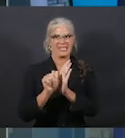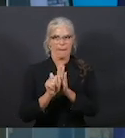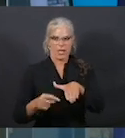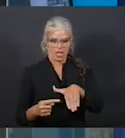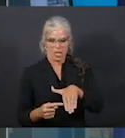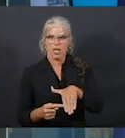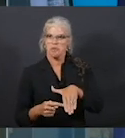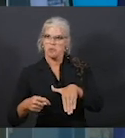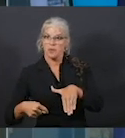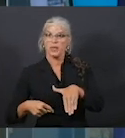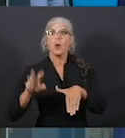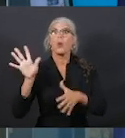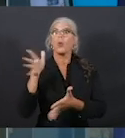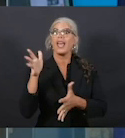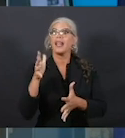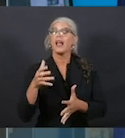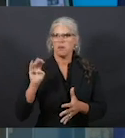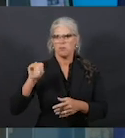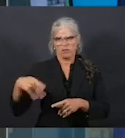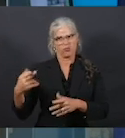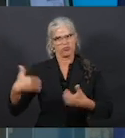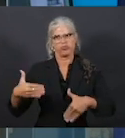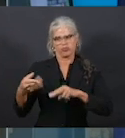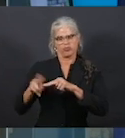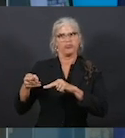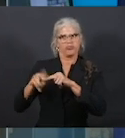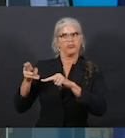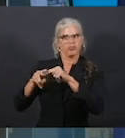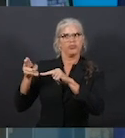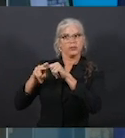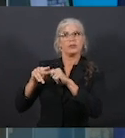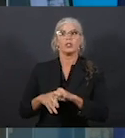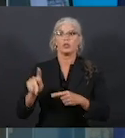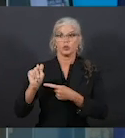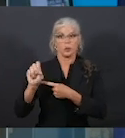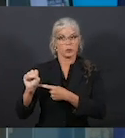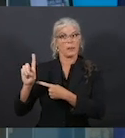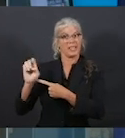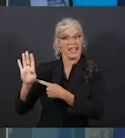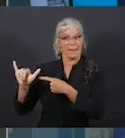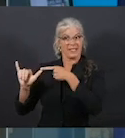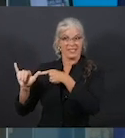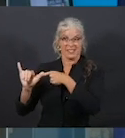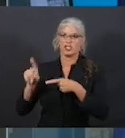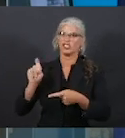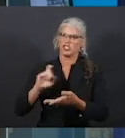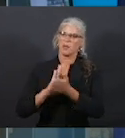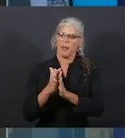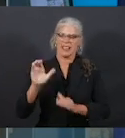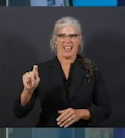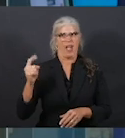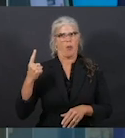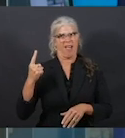50 miles per hour, but those are expected to increase. Tropical Storm Debby is likely to become a Category 1